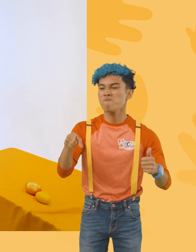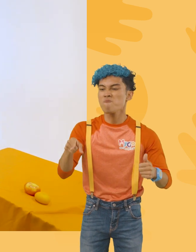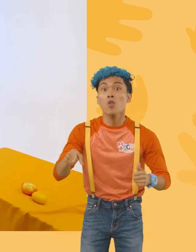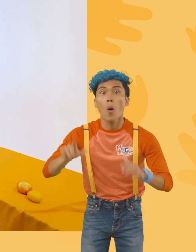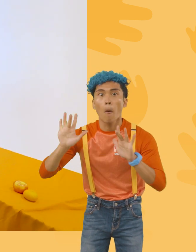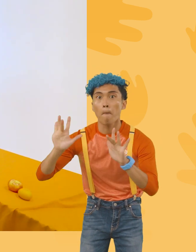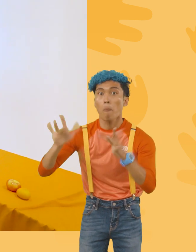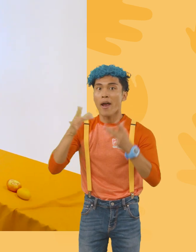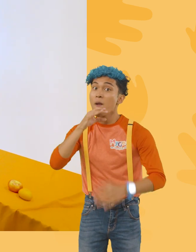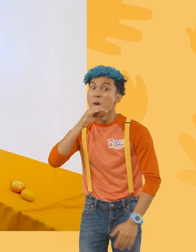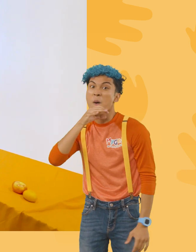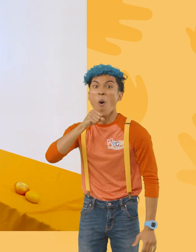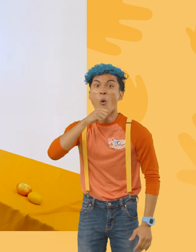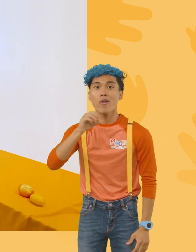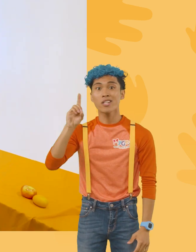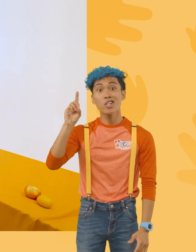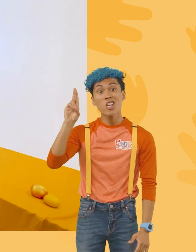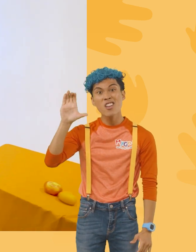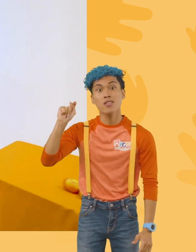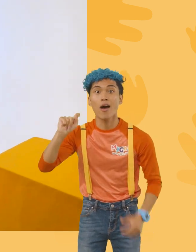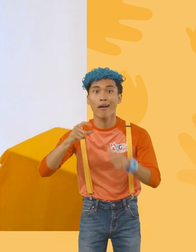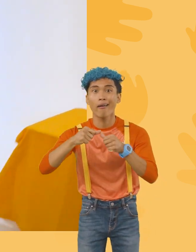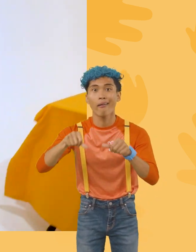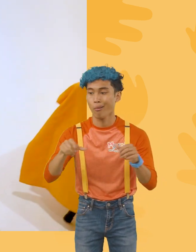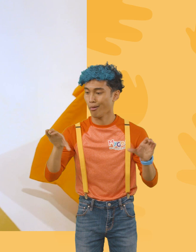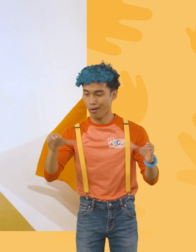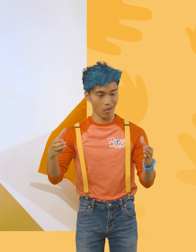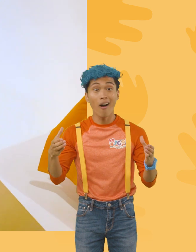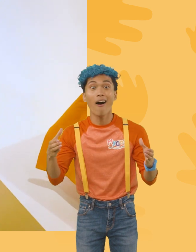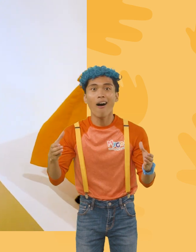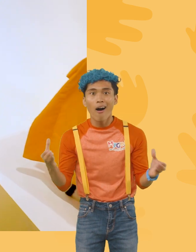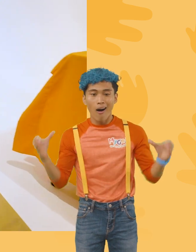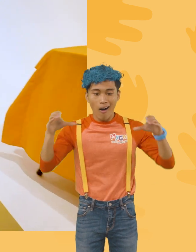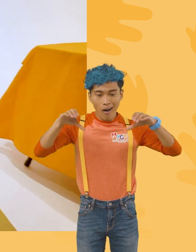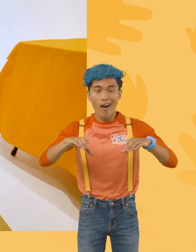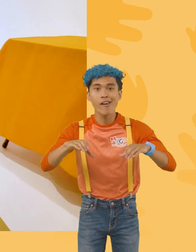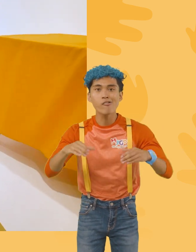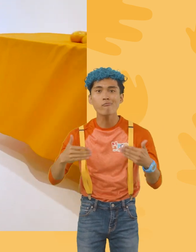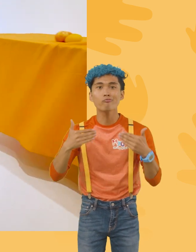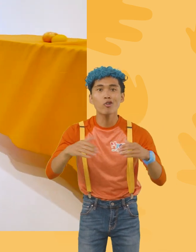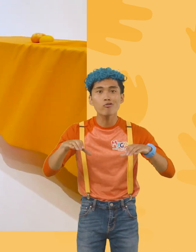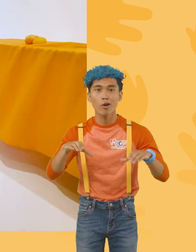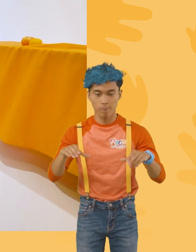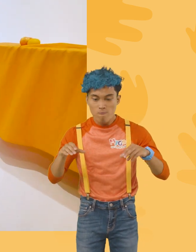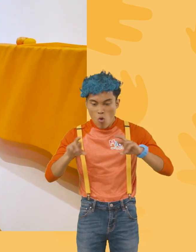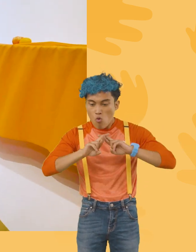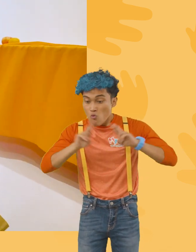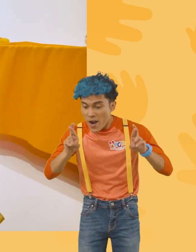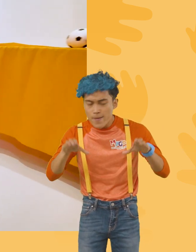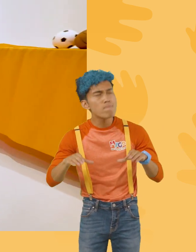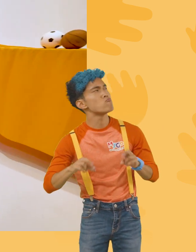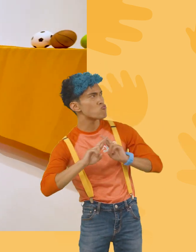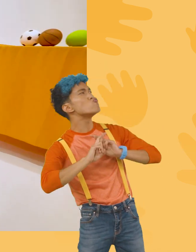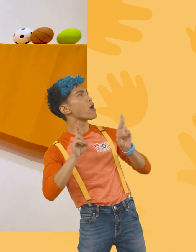extremely bright orange duct tape. All right, here we go. Are you ready?